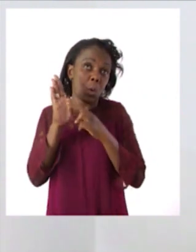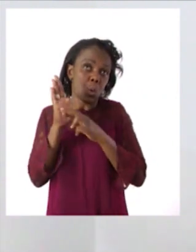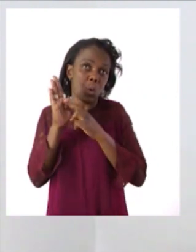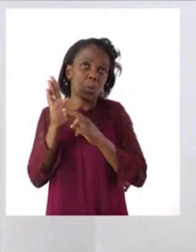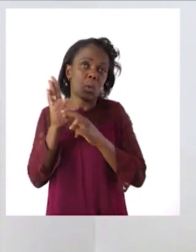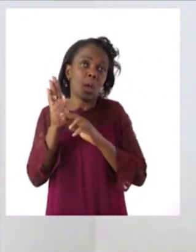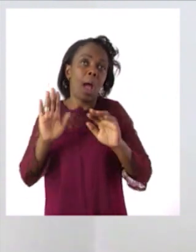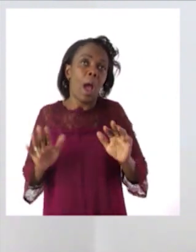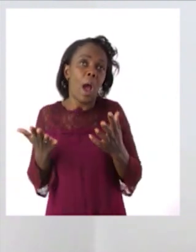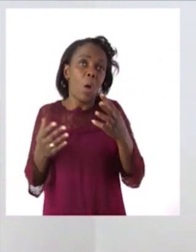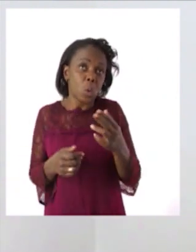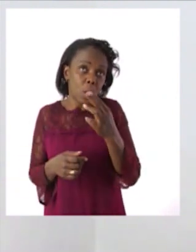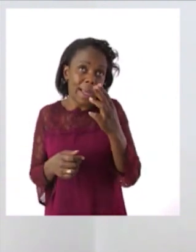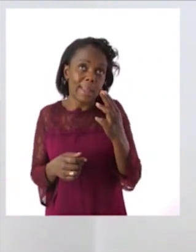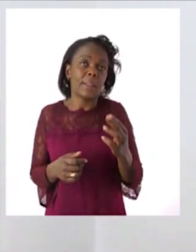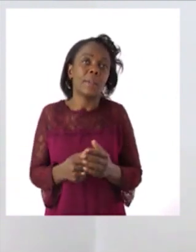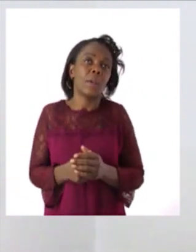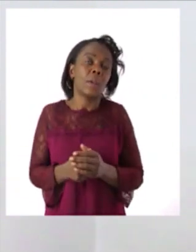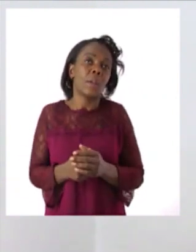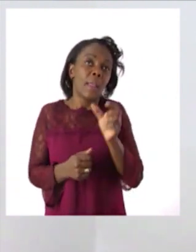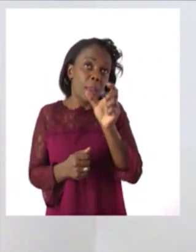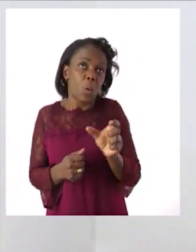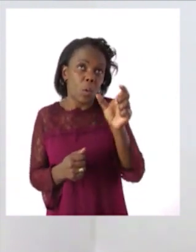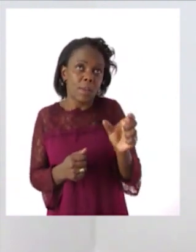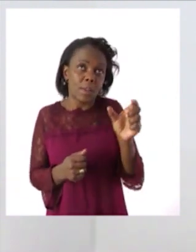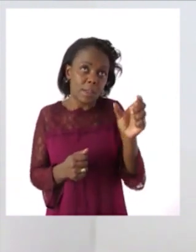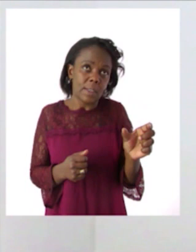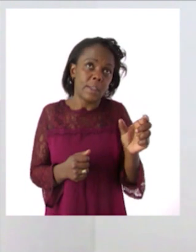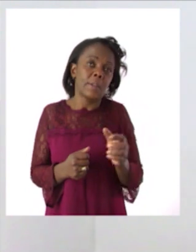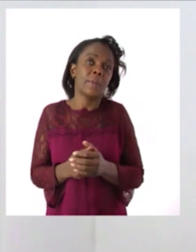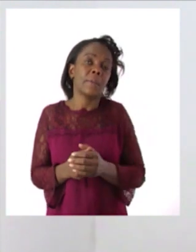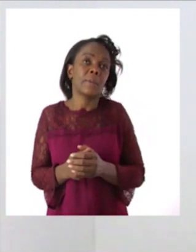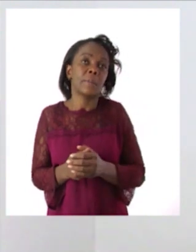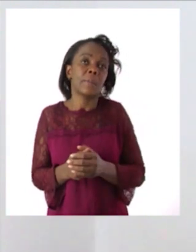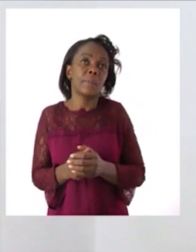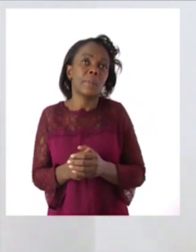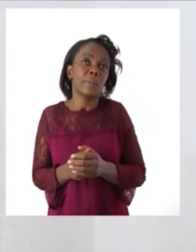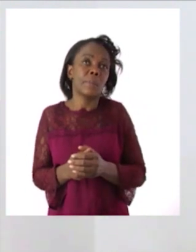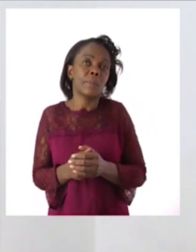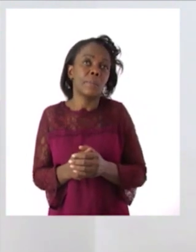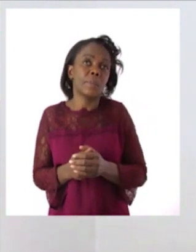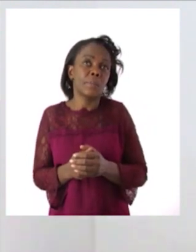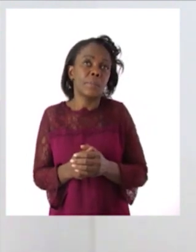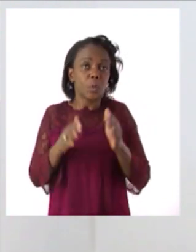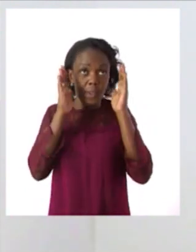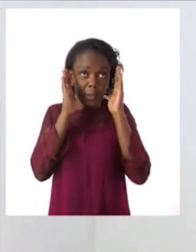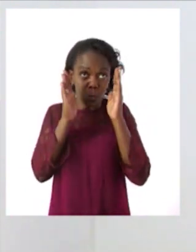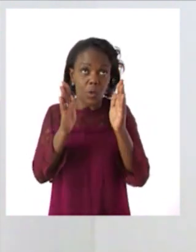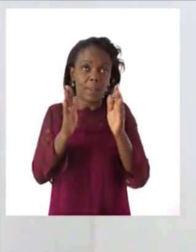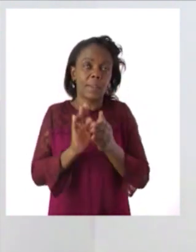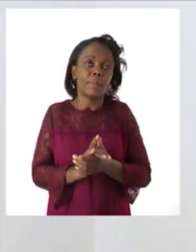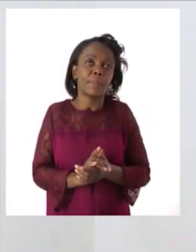must cut. I know it's a bit challenging, but if you can just listen nicely to me, then you will get it correct. All